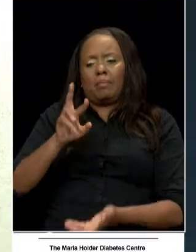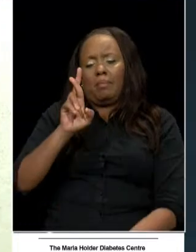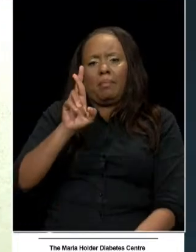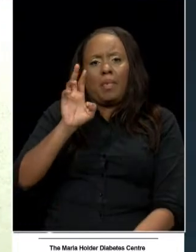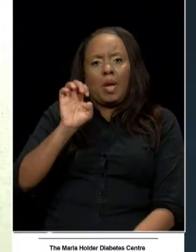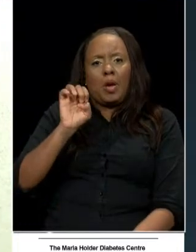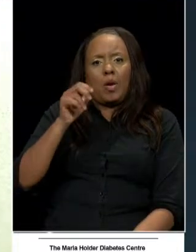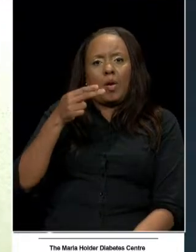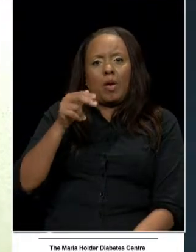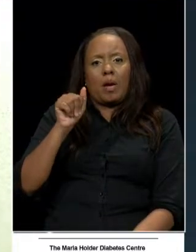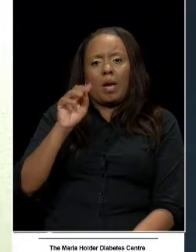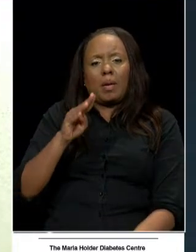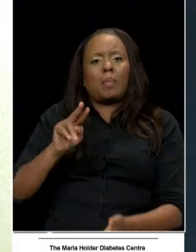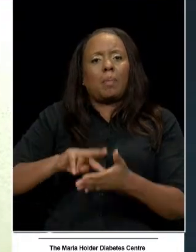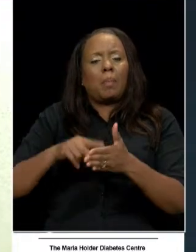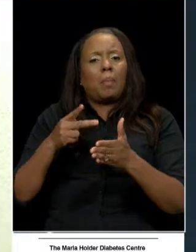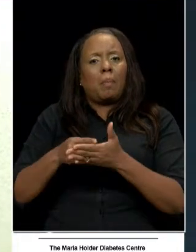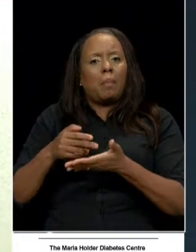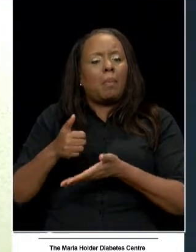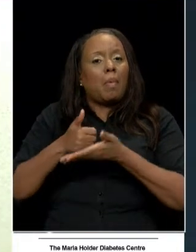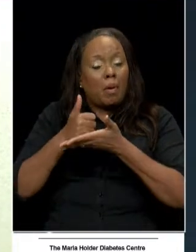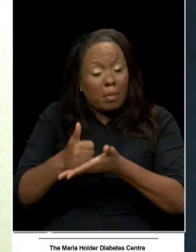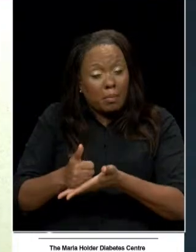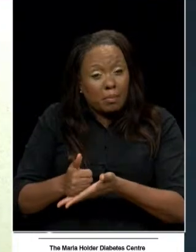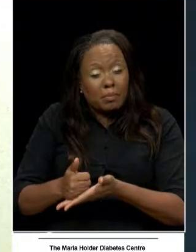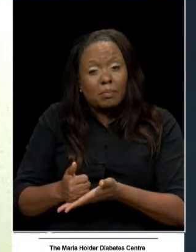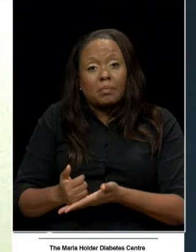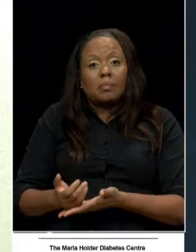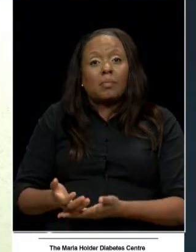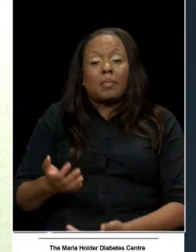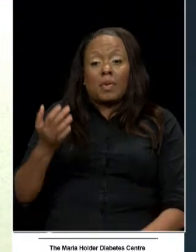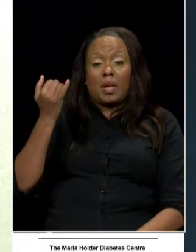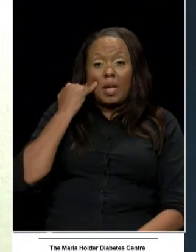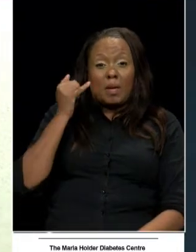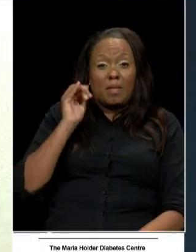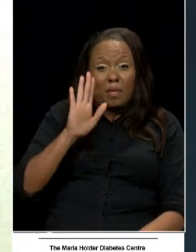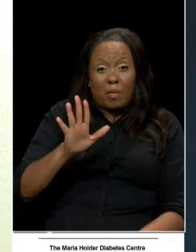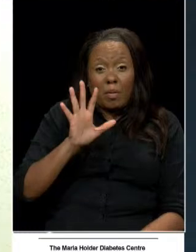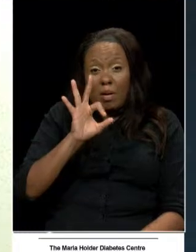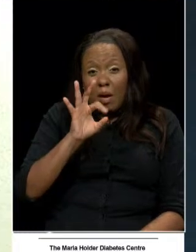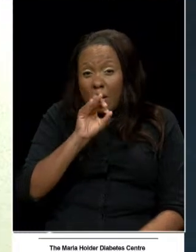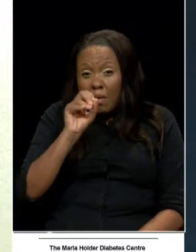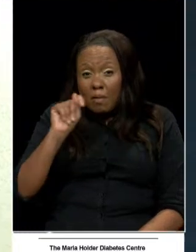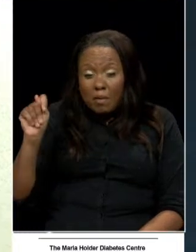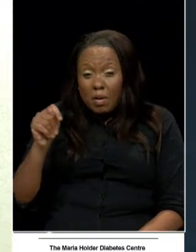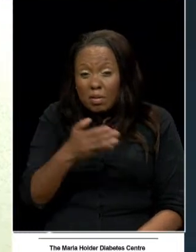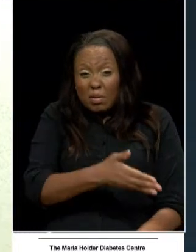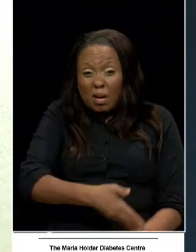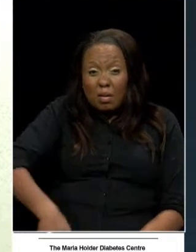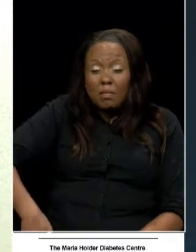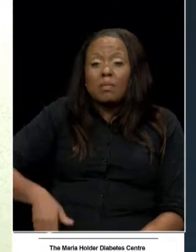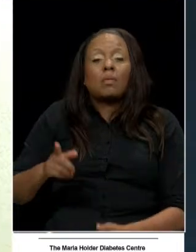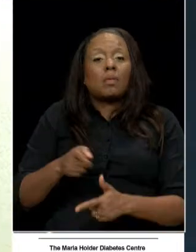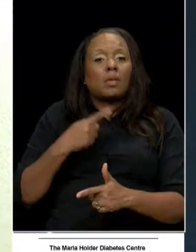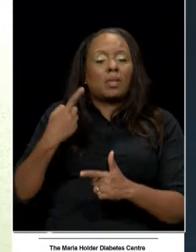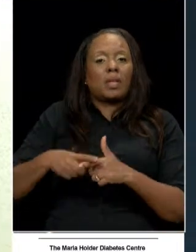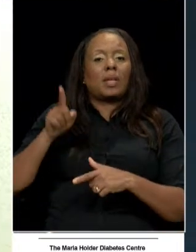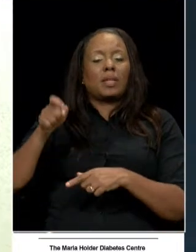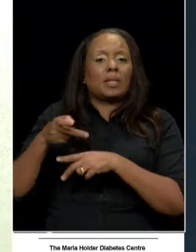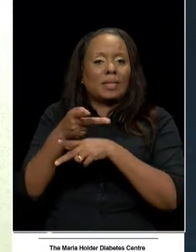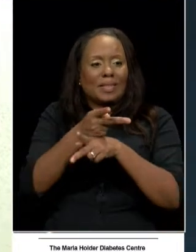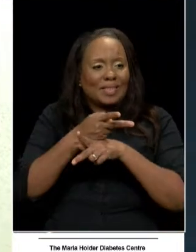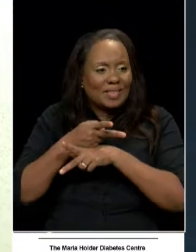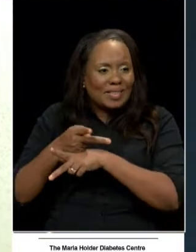were for the amputation, after that process, the emphasis on care is to get that